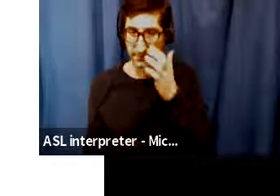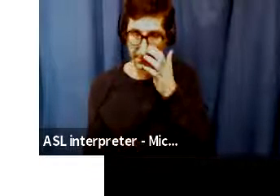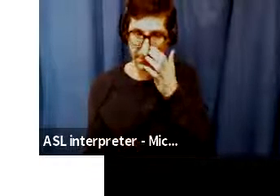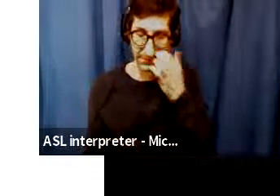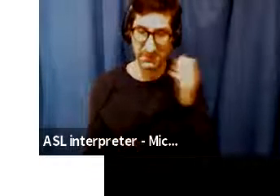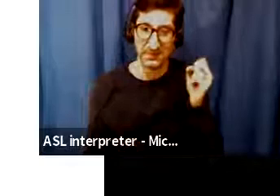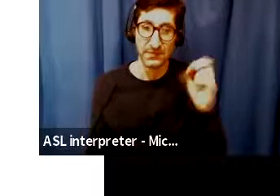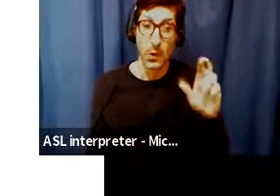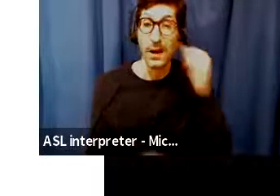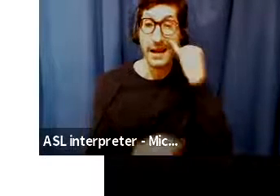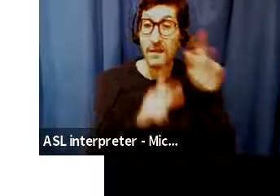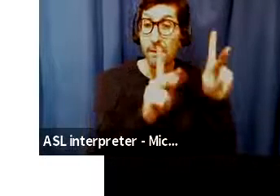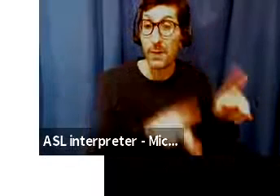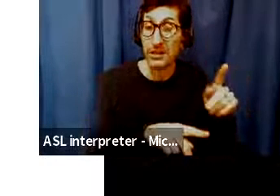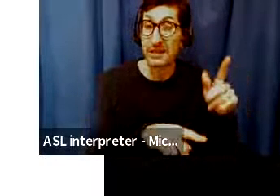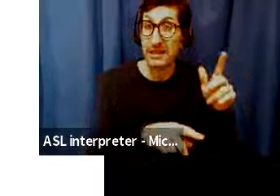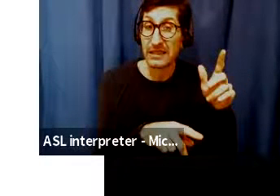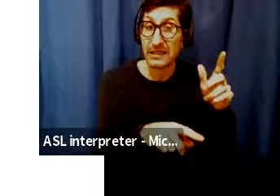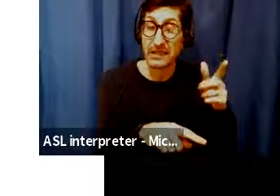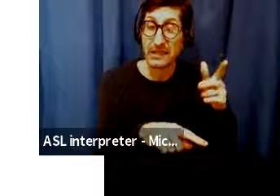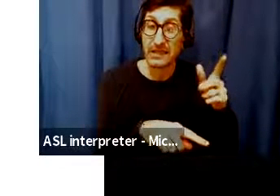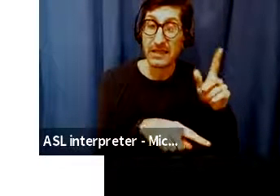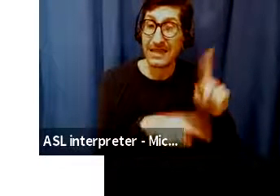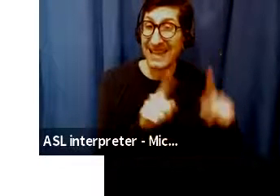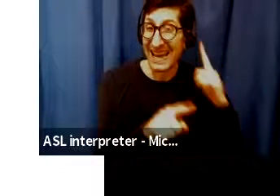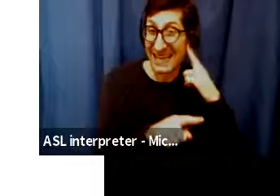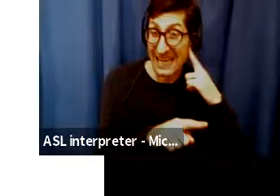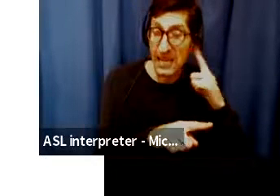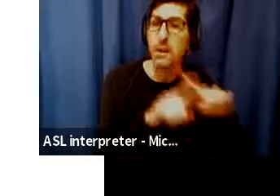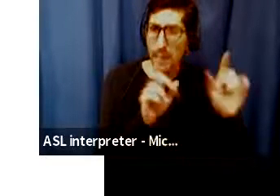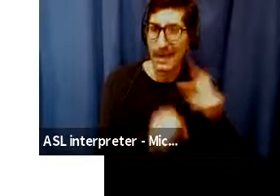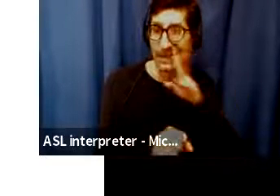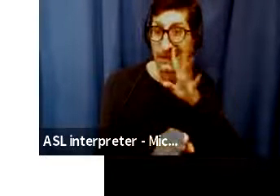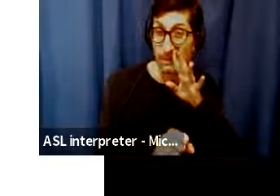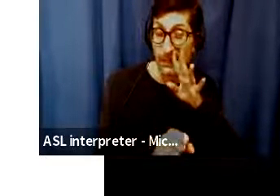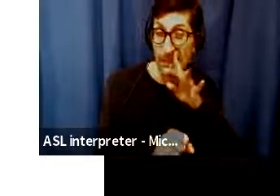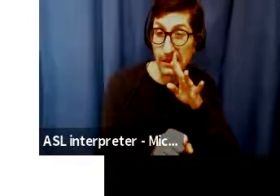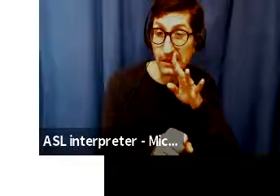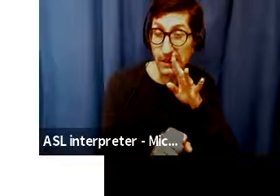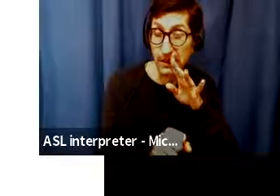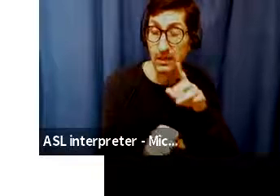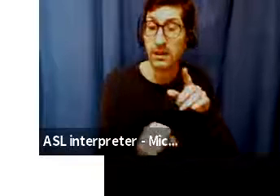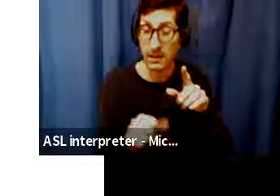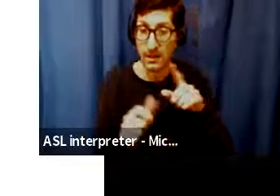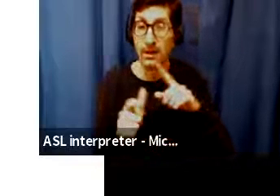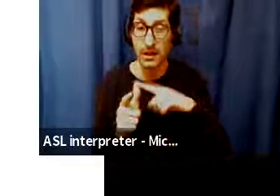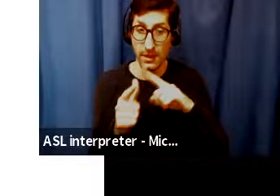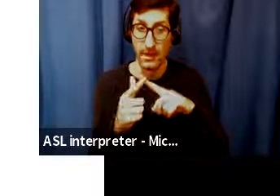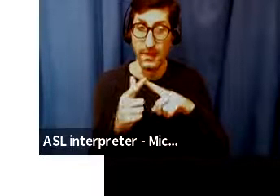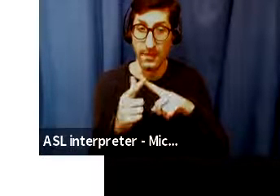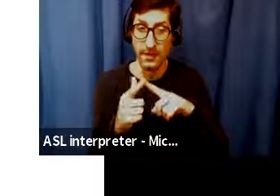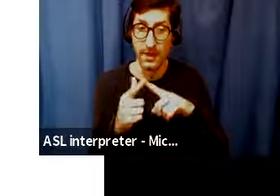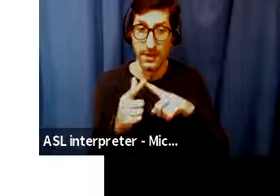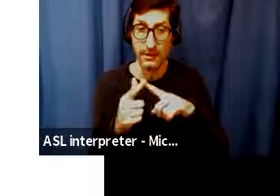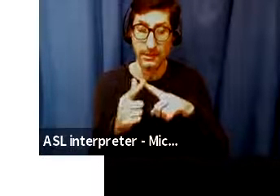well, um, but they can voice their message to the first technology,